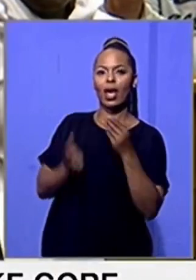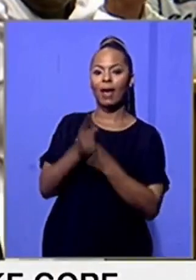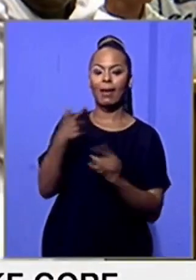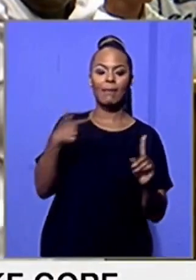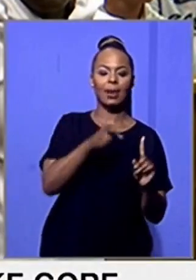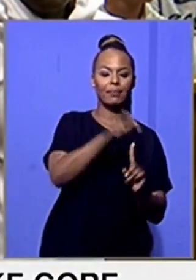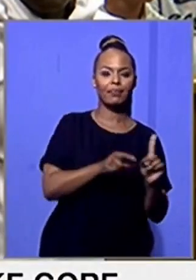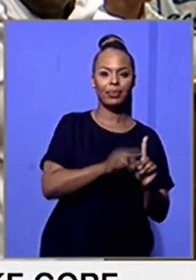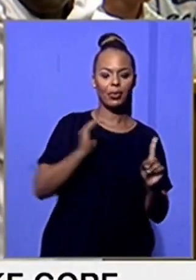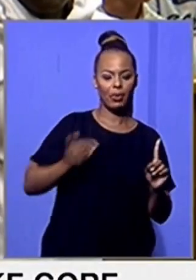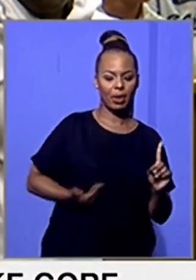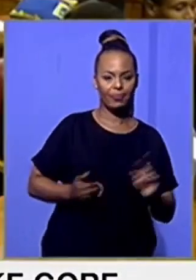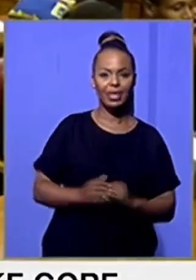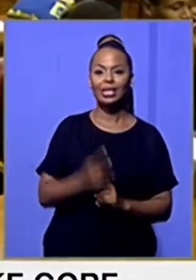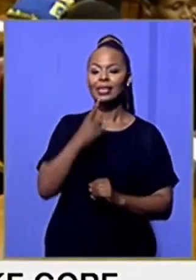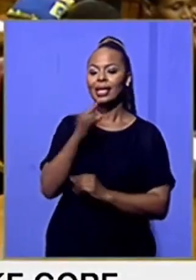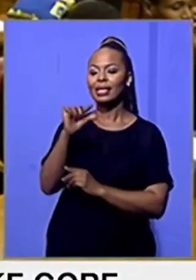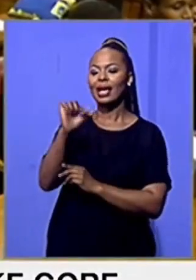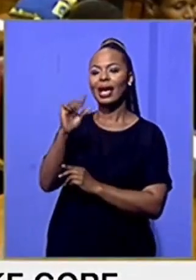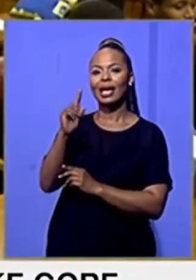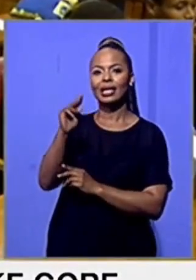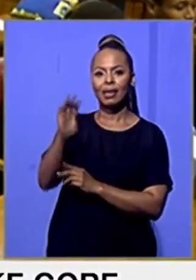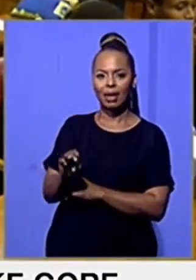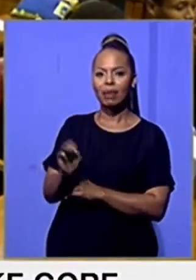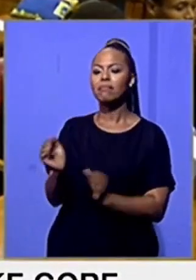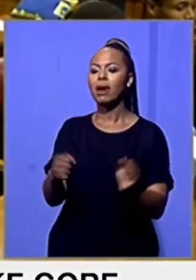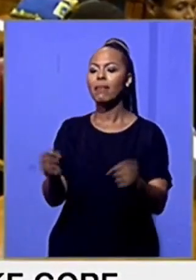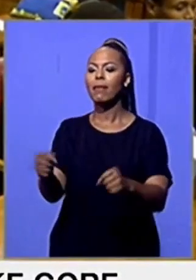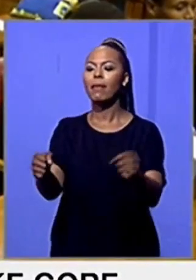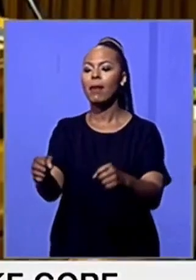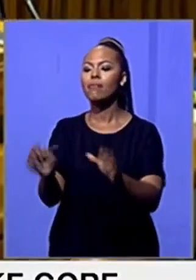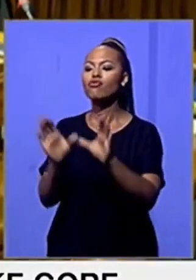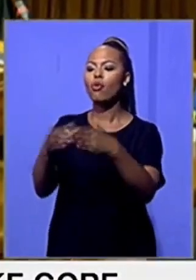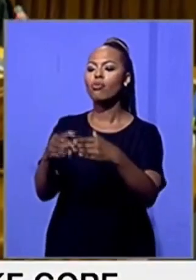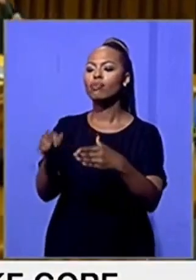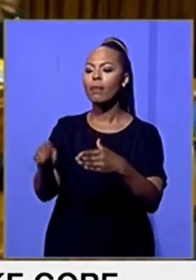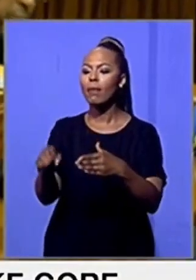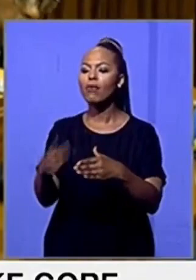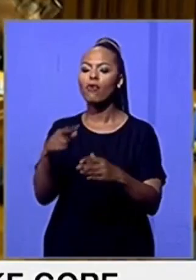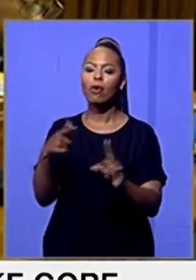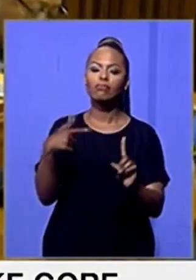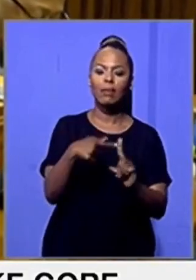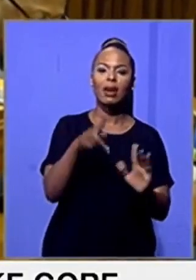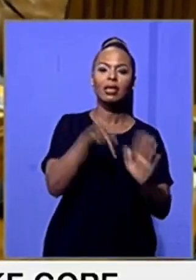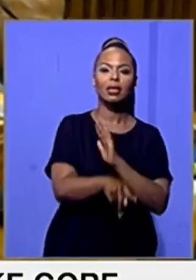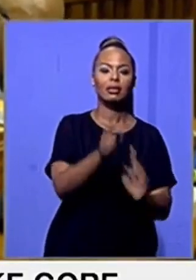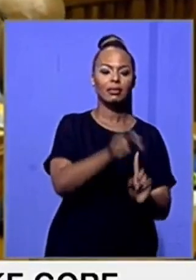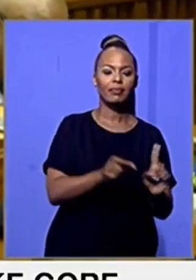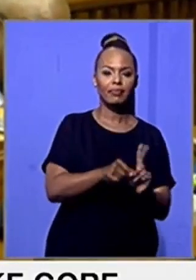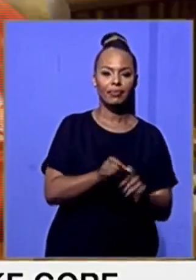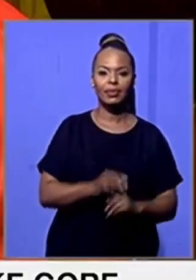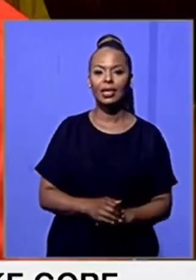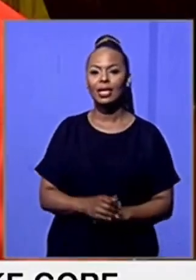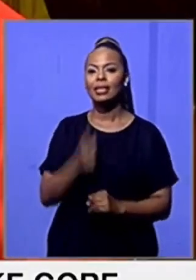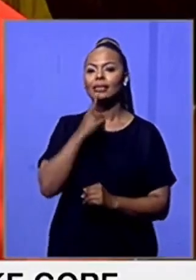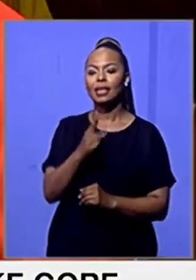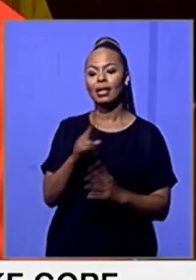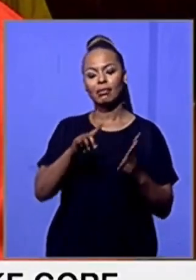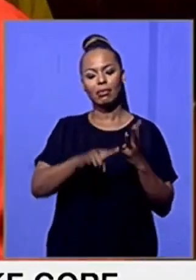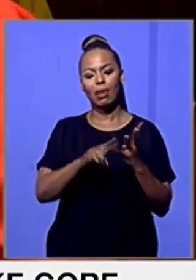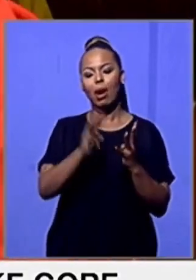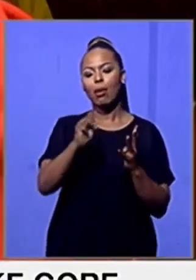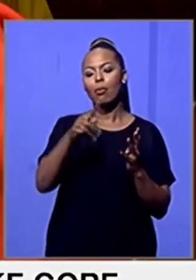Go begwa fa Hadebe e le ene a ileng a thapa setlhopha se se neng se gakololwa go dira sengwe ka Deokaran. Go dumela fa Mpungose yo le ga